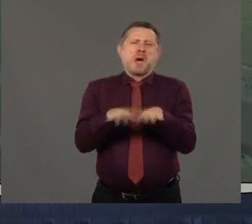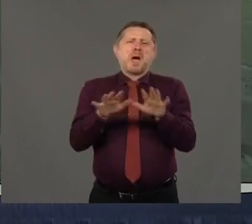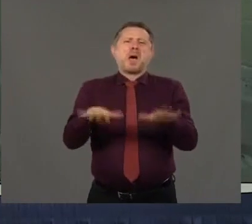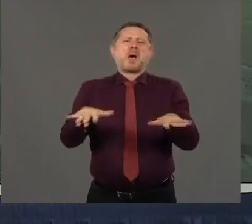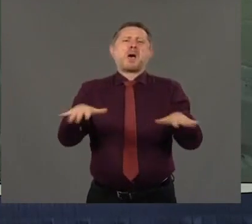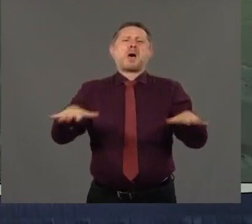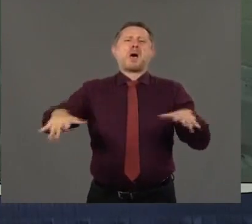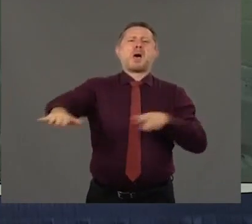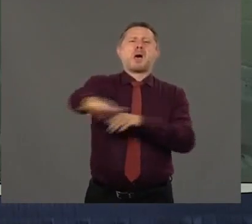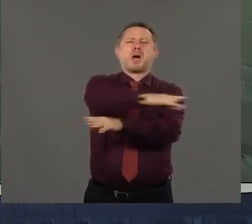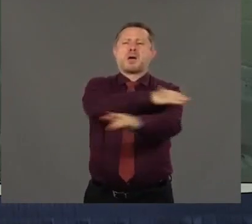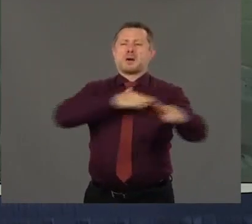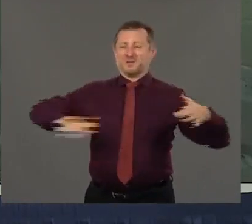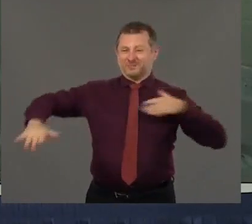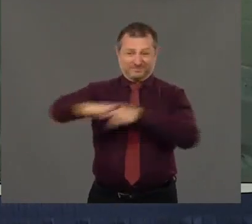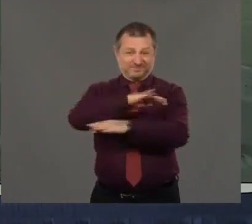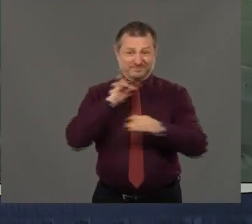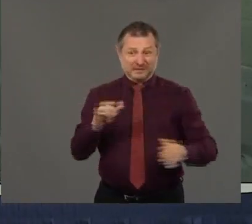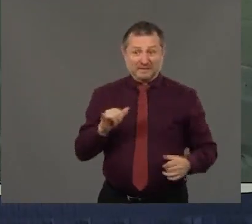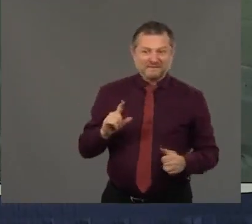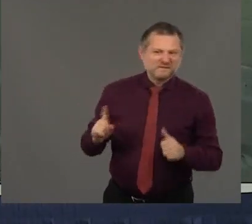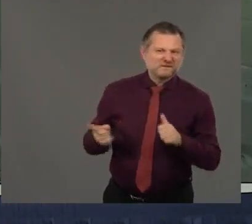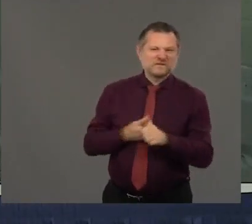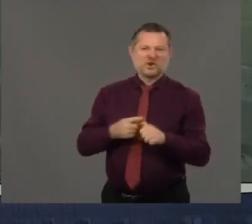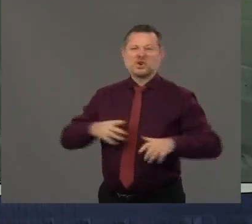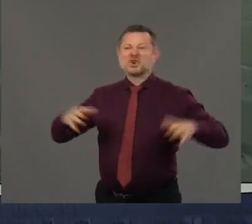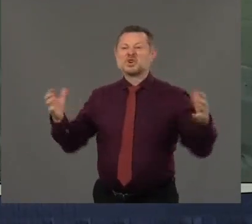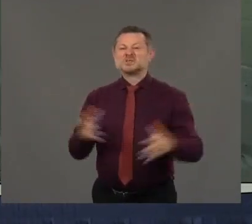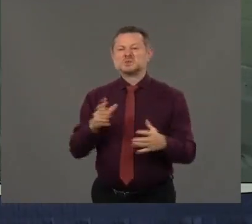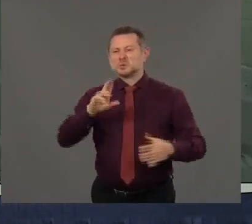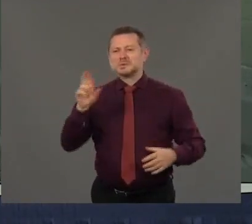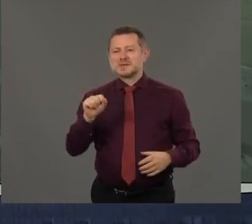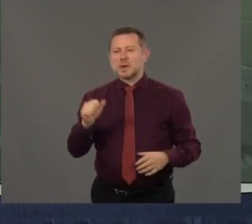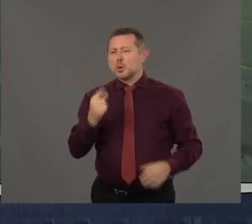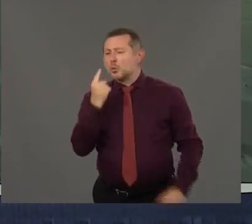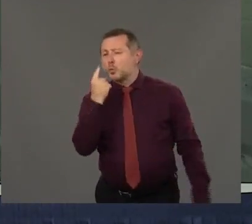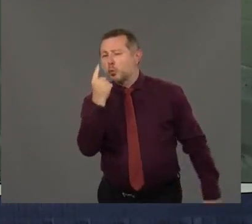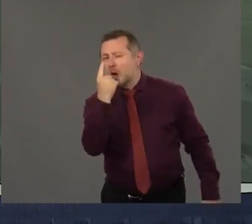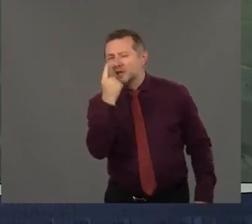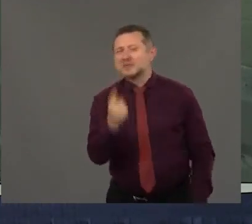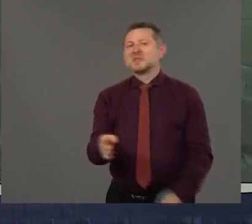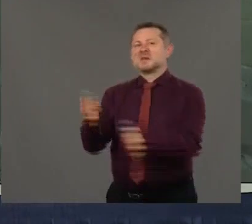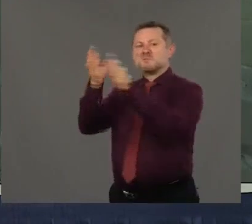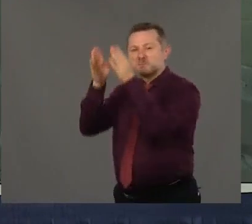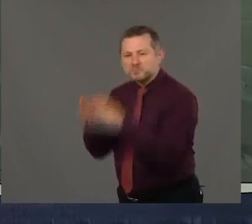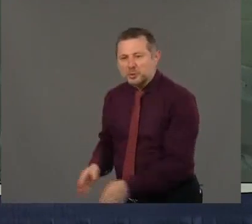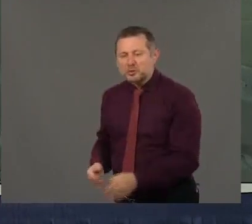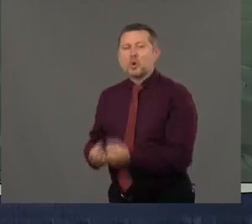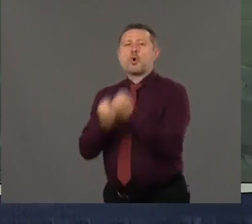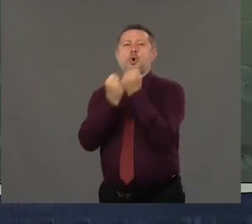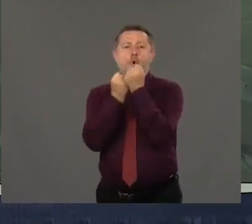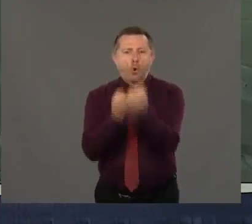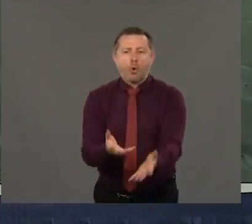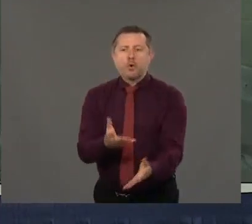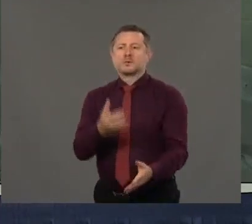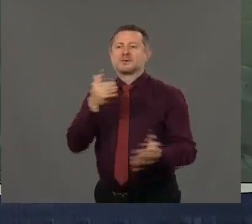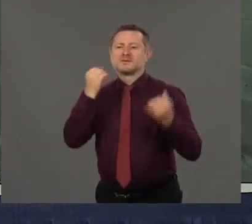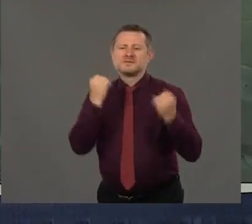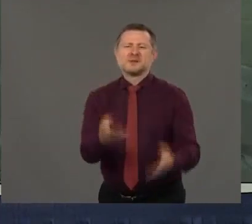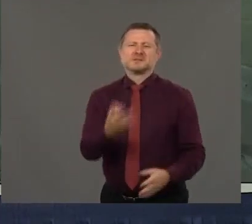We had the first hotspot in the United States. One person led to hundreds of